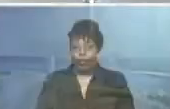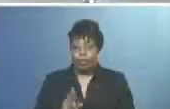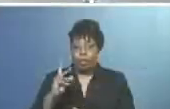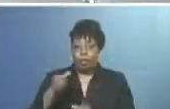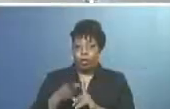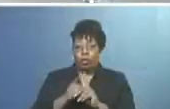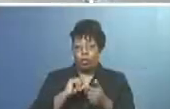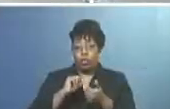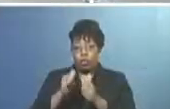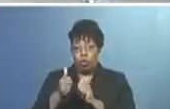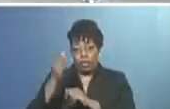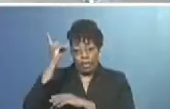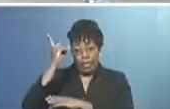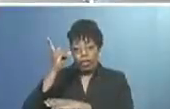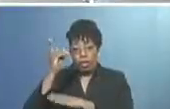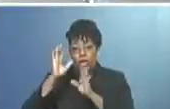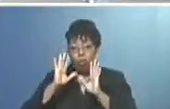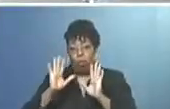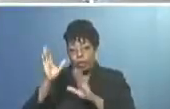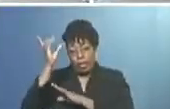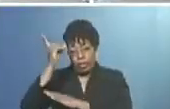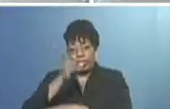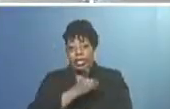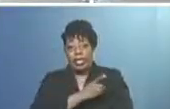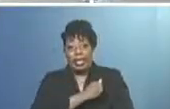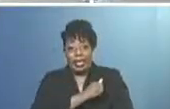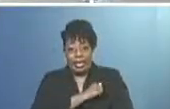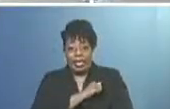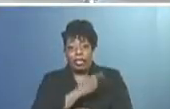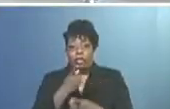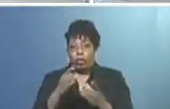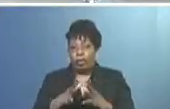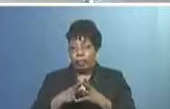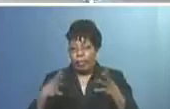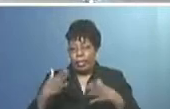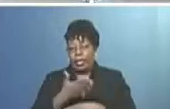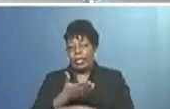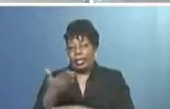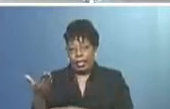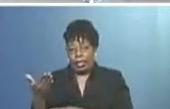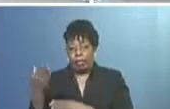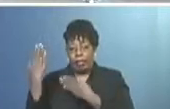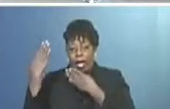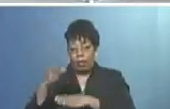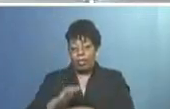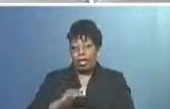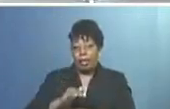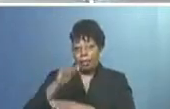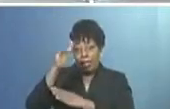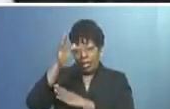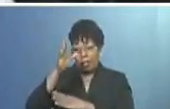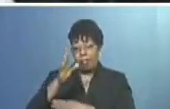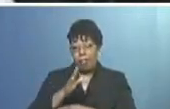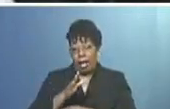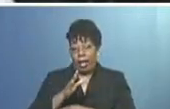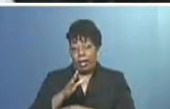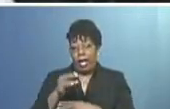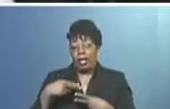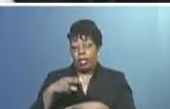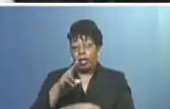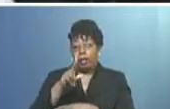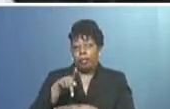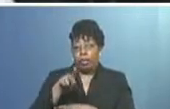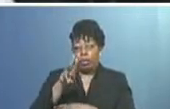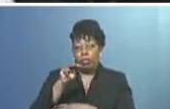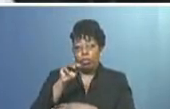Welcome to sports. NBA phenomenon Deandre Ayton is doing big things. The Bahamas big man has helped the Puma brand